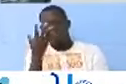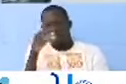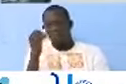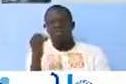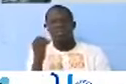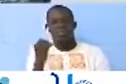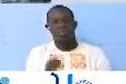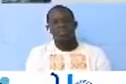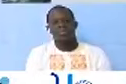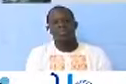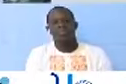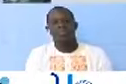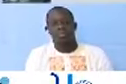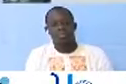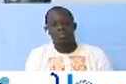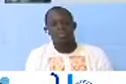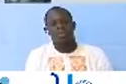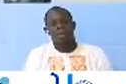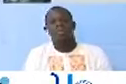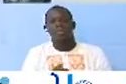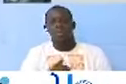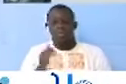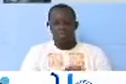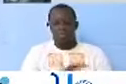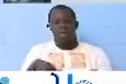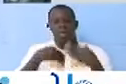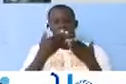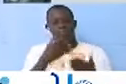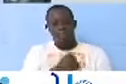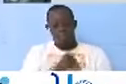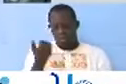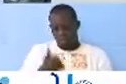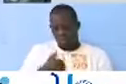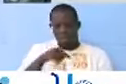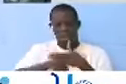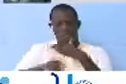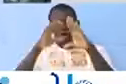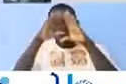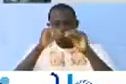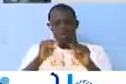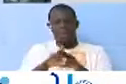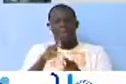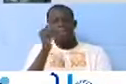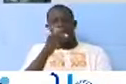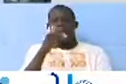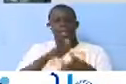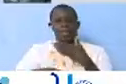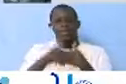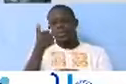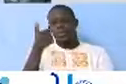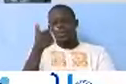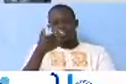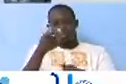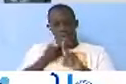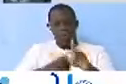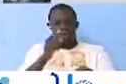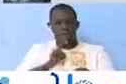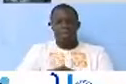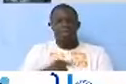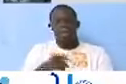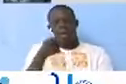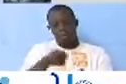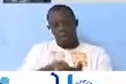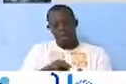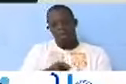4,000 or 3,500. Kad office 6 months, 5,000. And I used to give to my people in the office to pay me back in 6 months' time at a cost of 5,000. But that